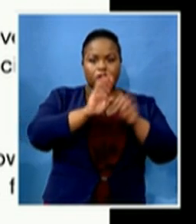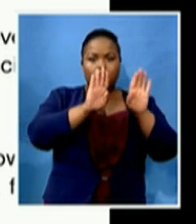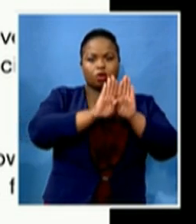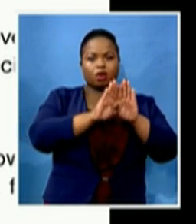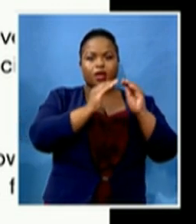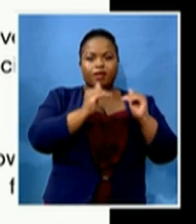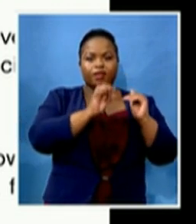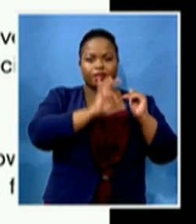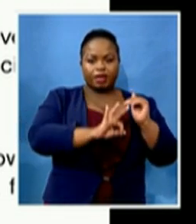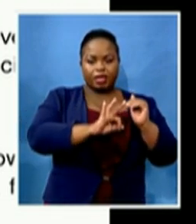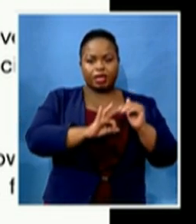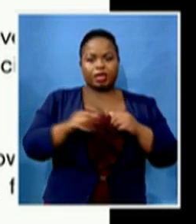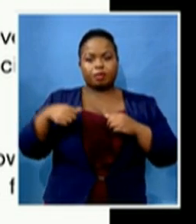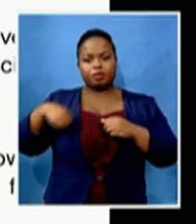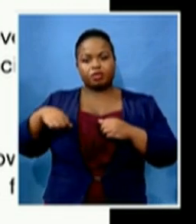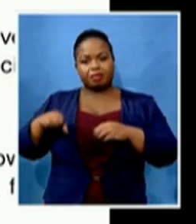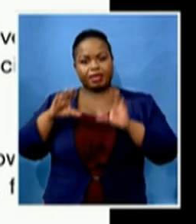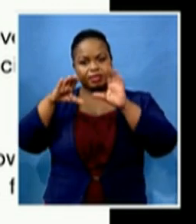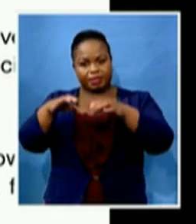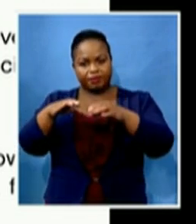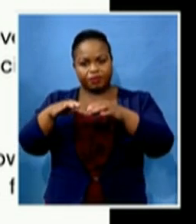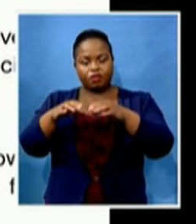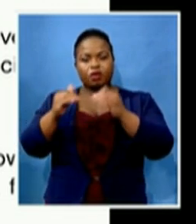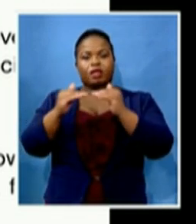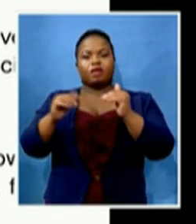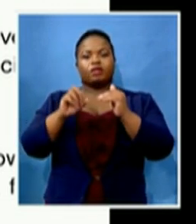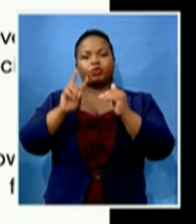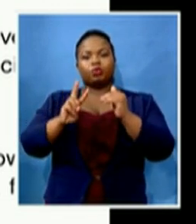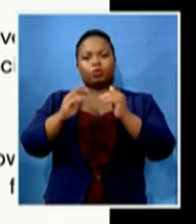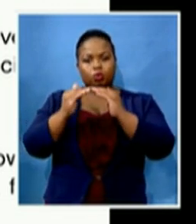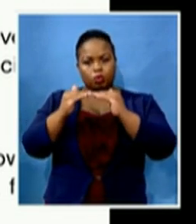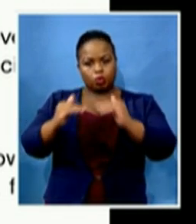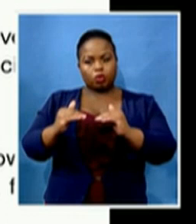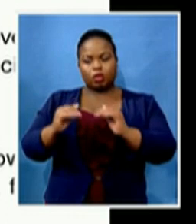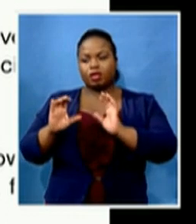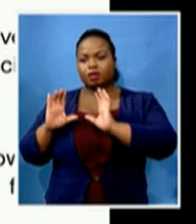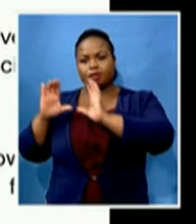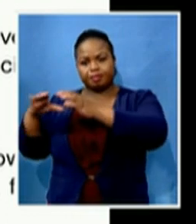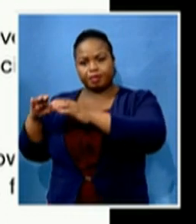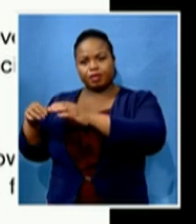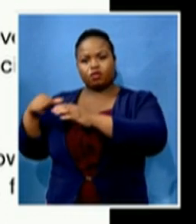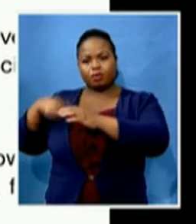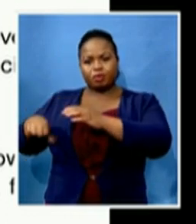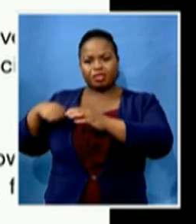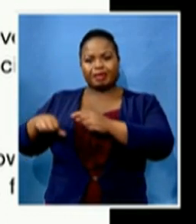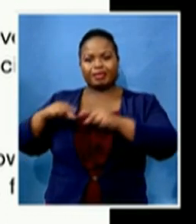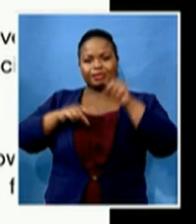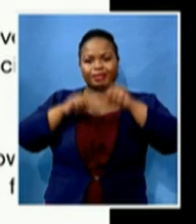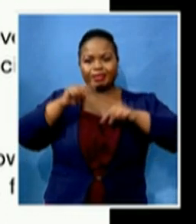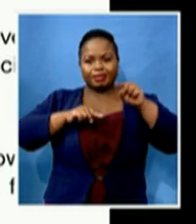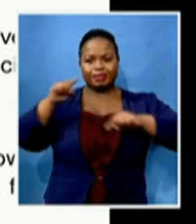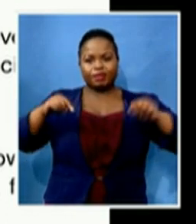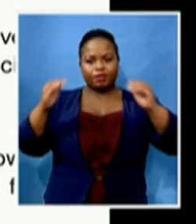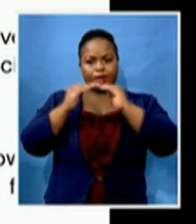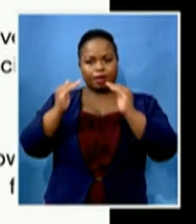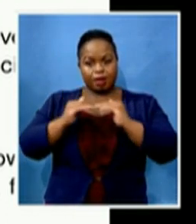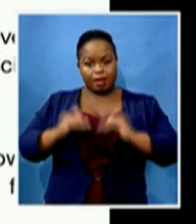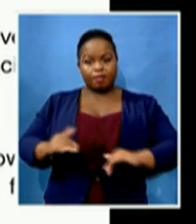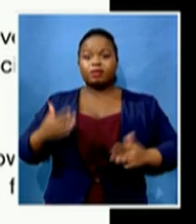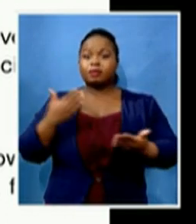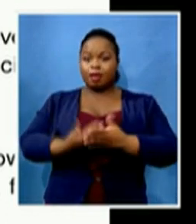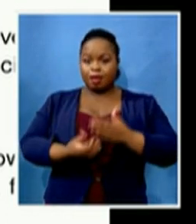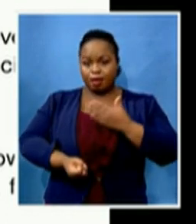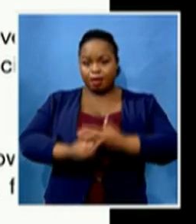month and then lockdown level 2, while other municipalities move to level 5, etc. So in order to get that